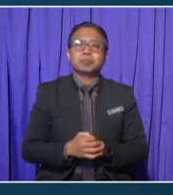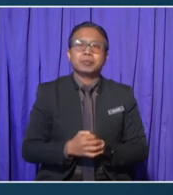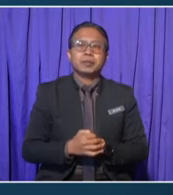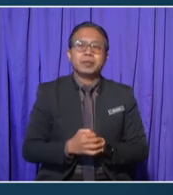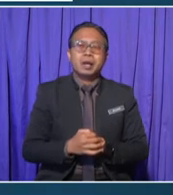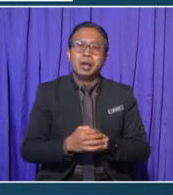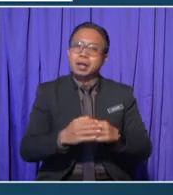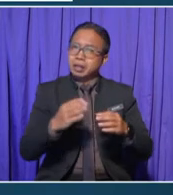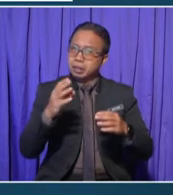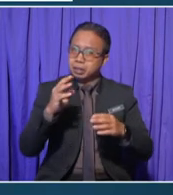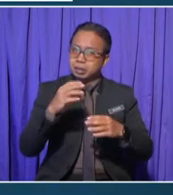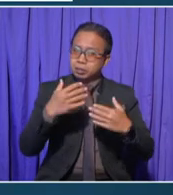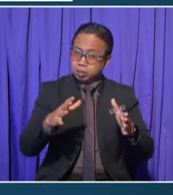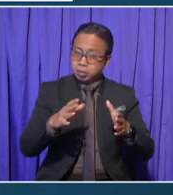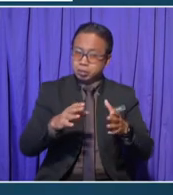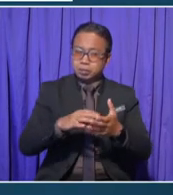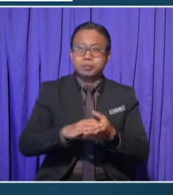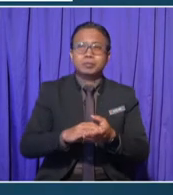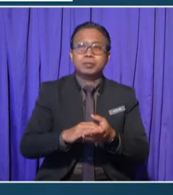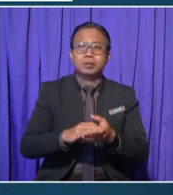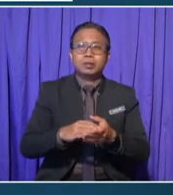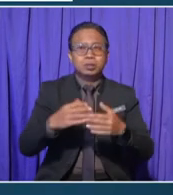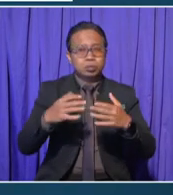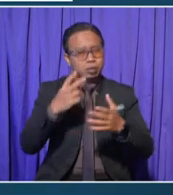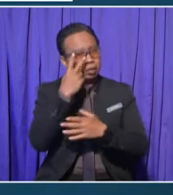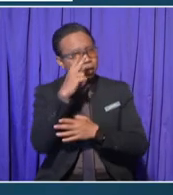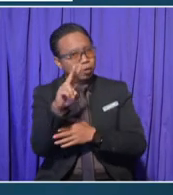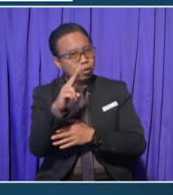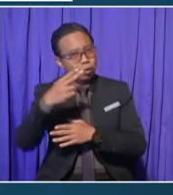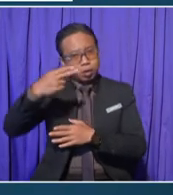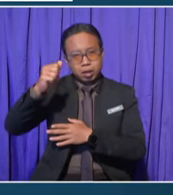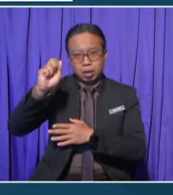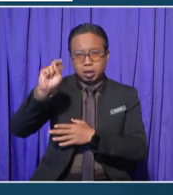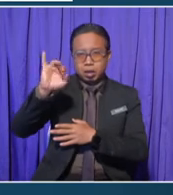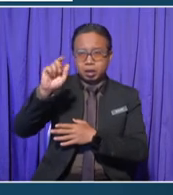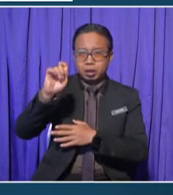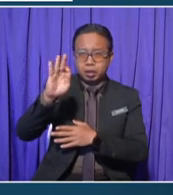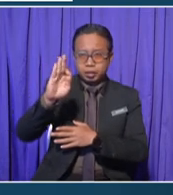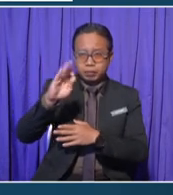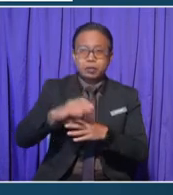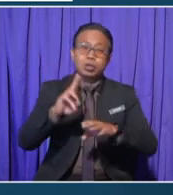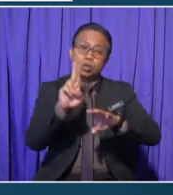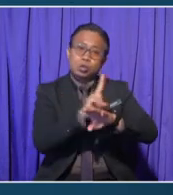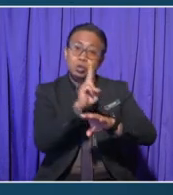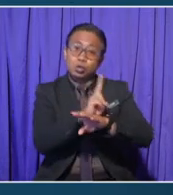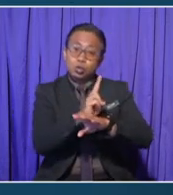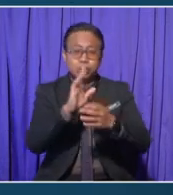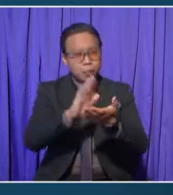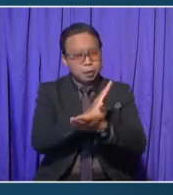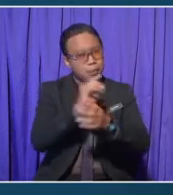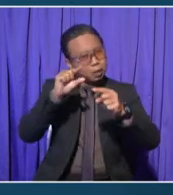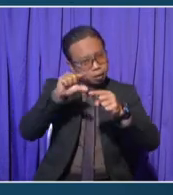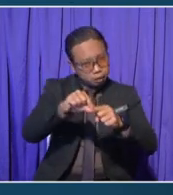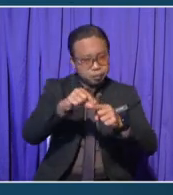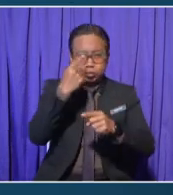At the beginning of the lesson, you have already watched Hanif. He used paper clips to